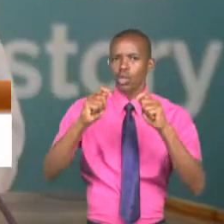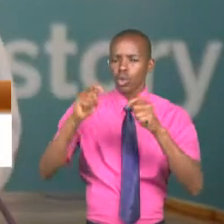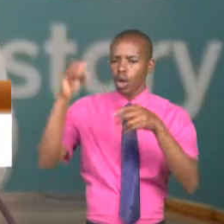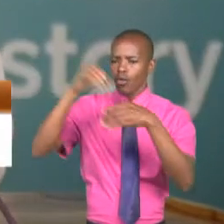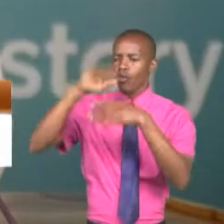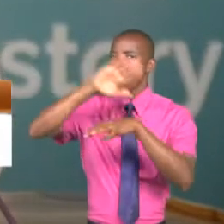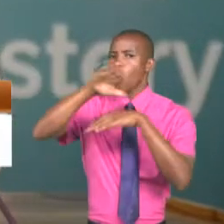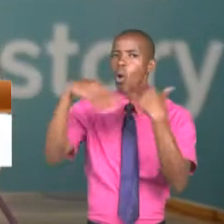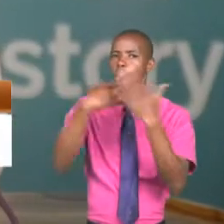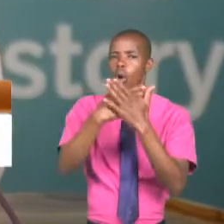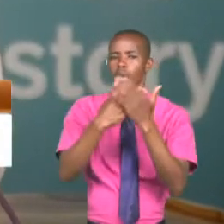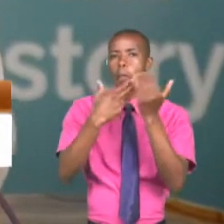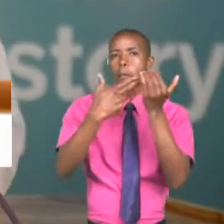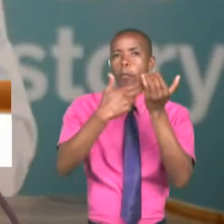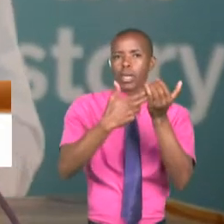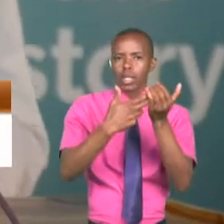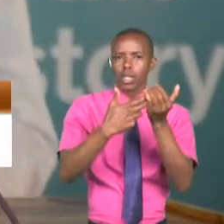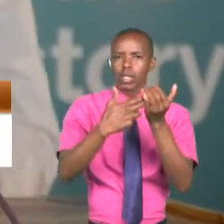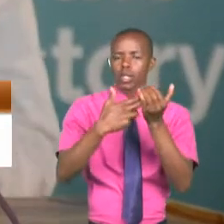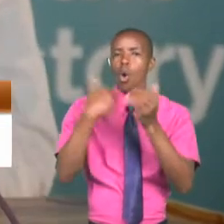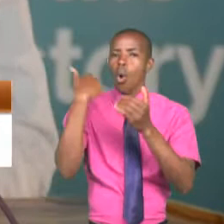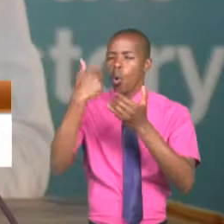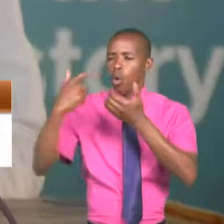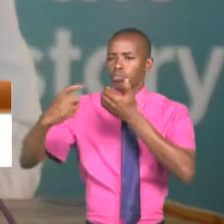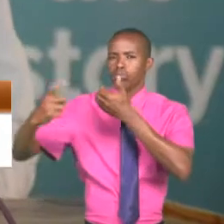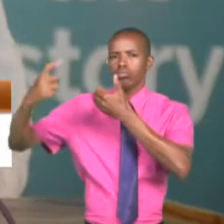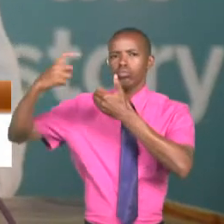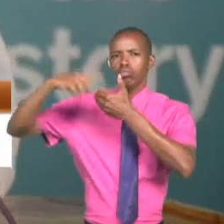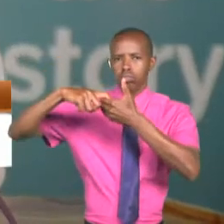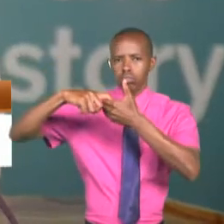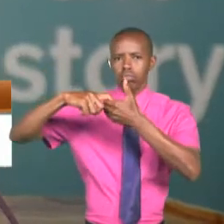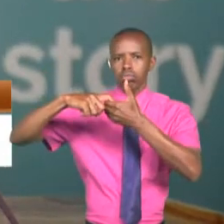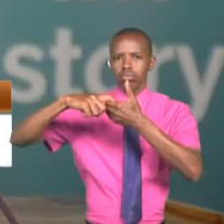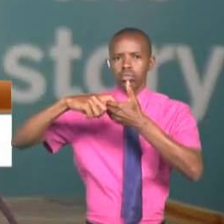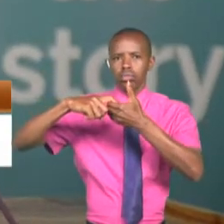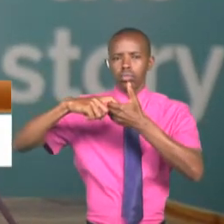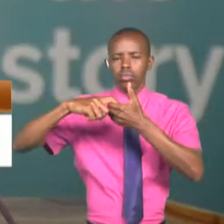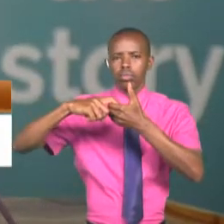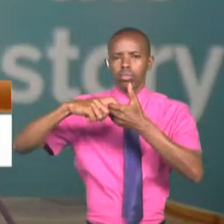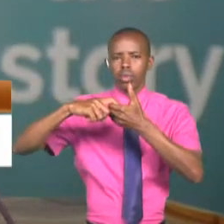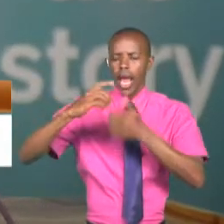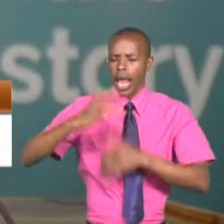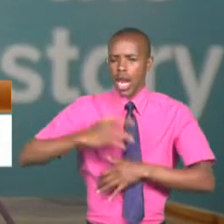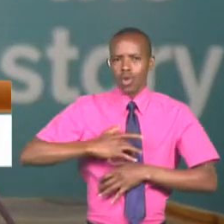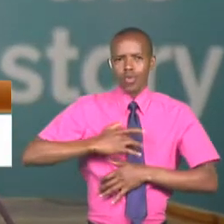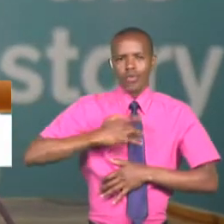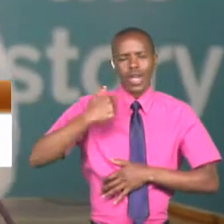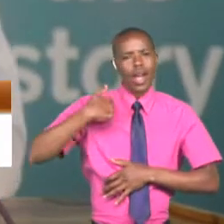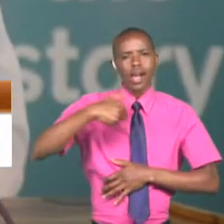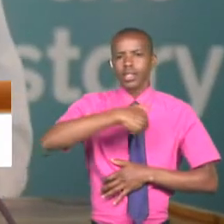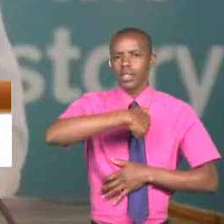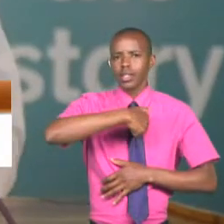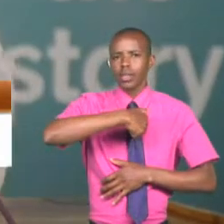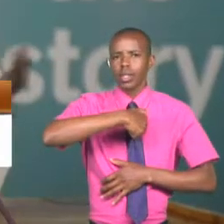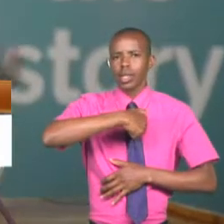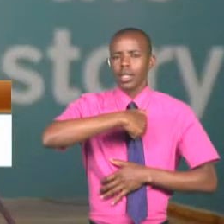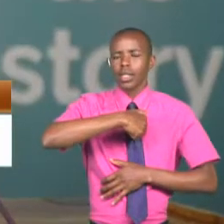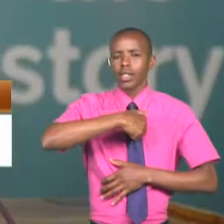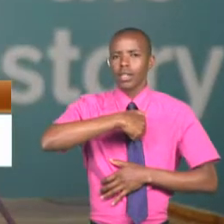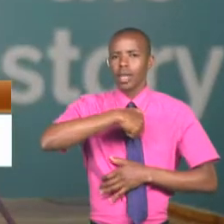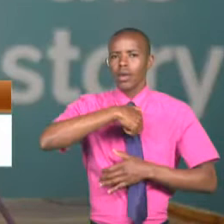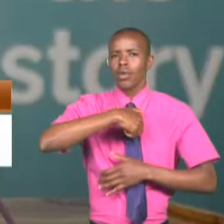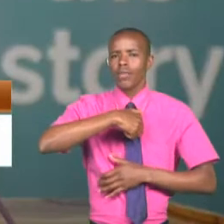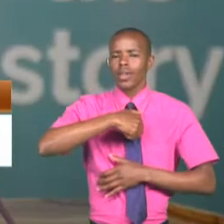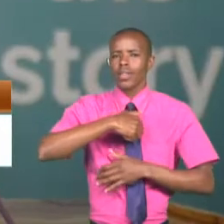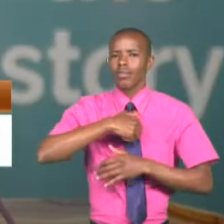partners who are joining to see that we are amongst the first